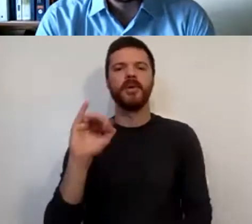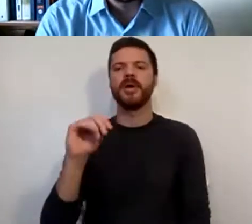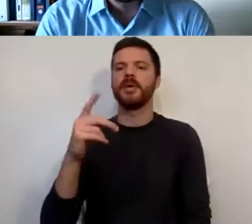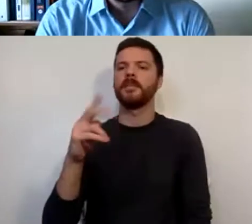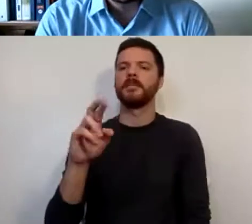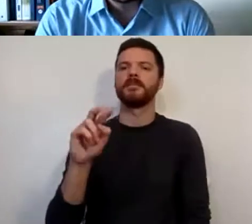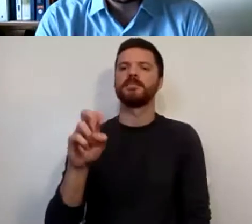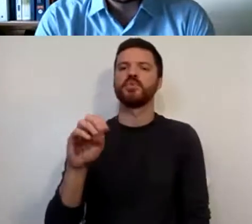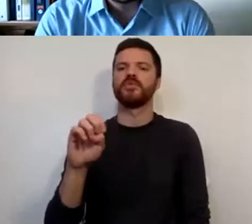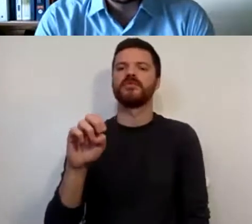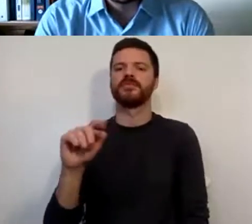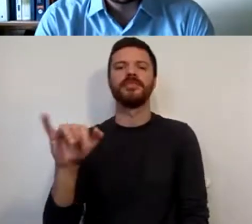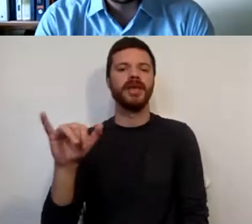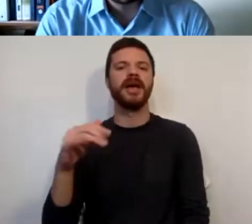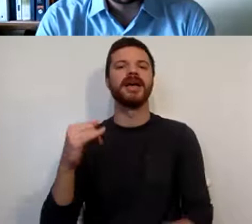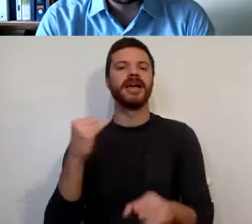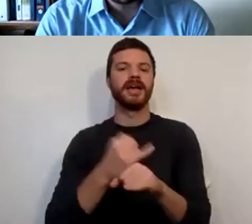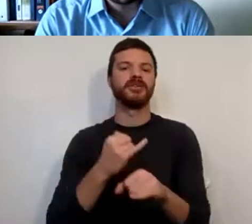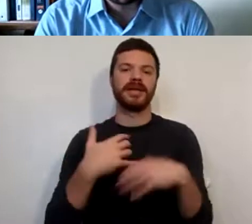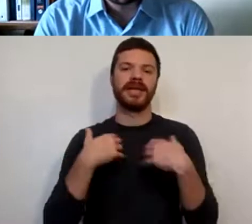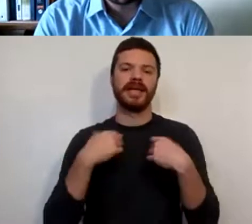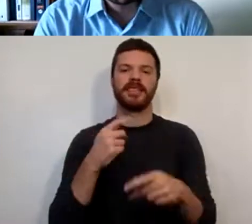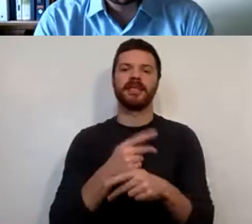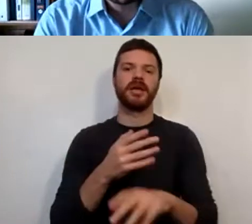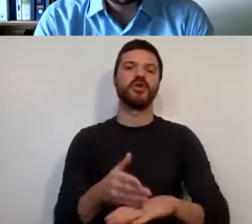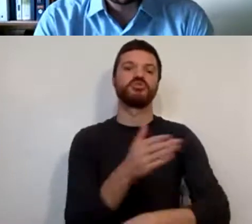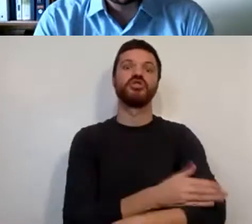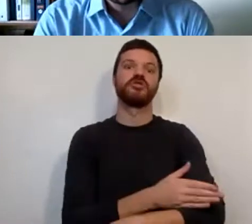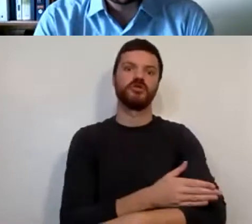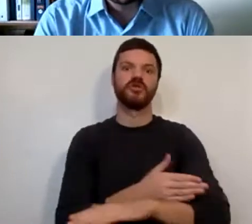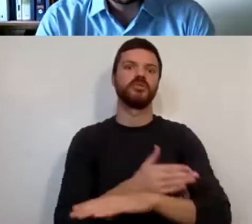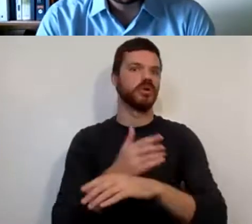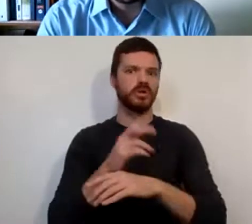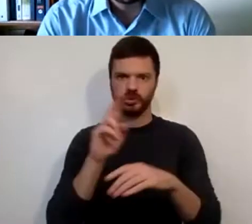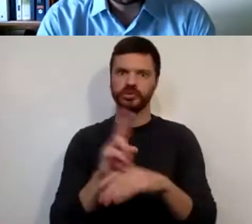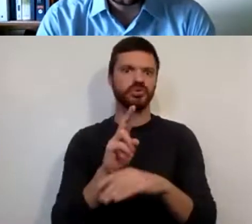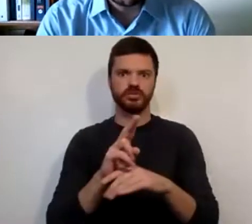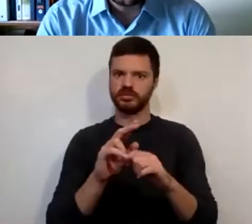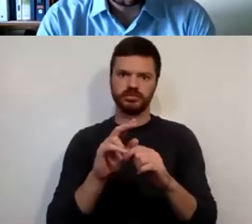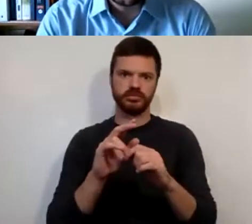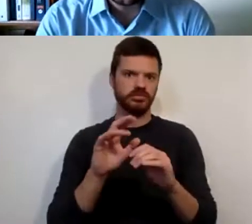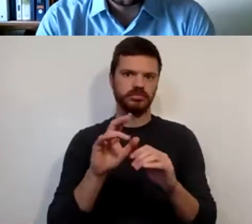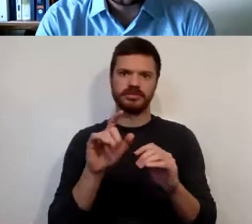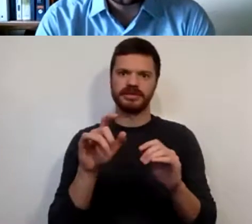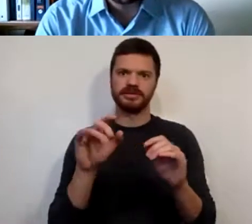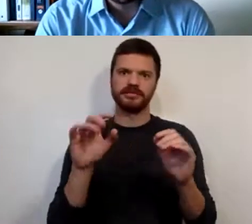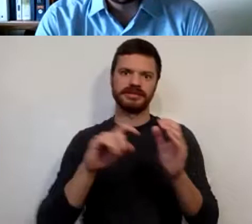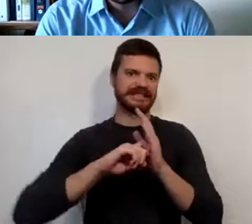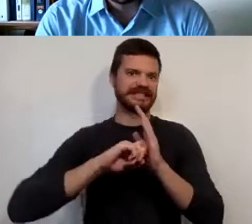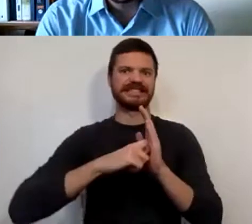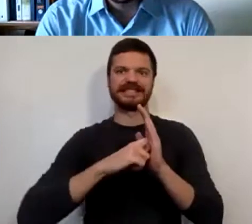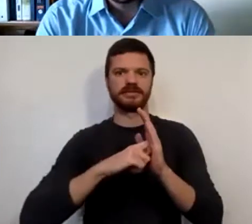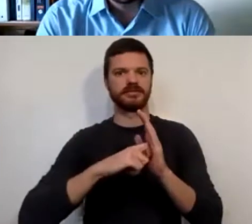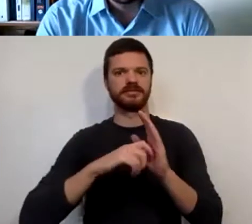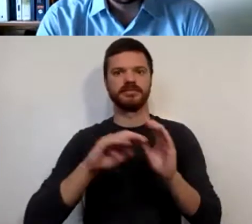the Institute for Healthcare Improvement is, all about that as kind of a central model. I personally associate that model